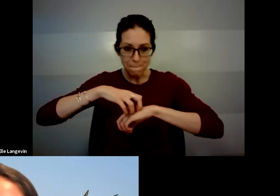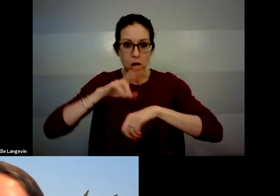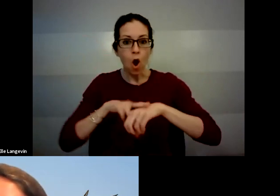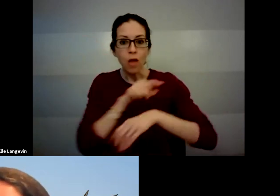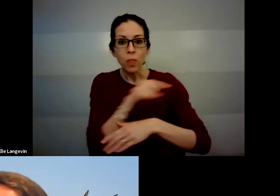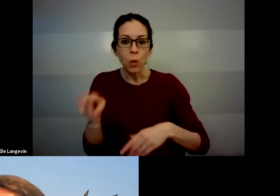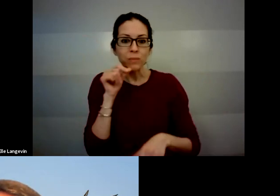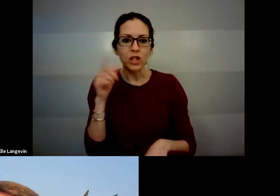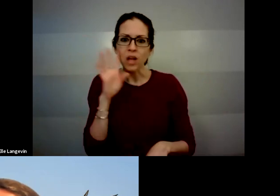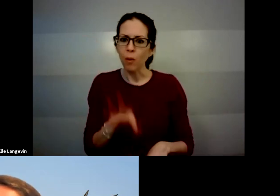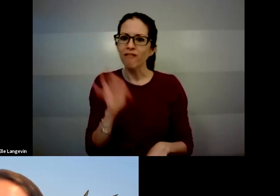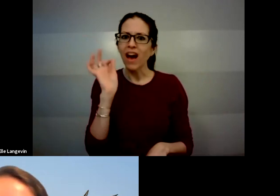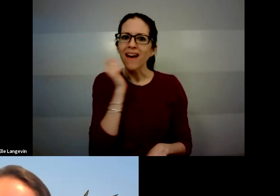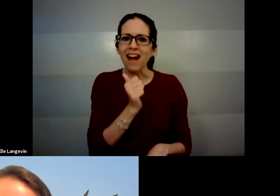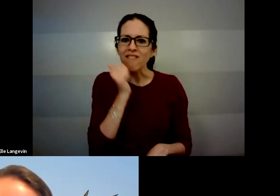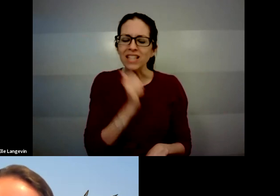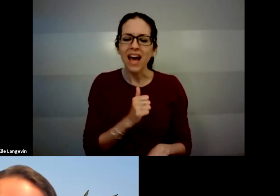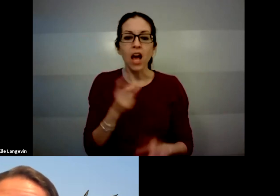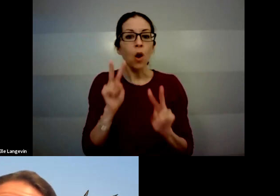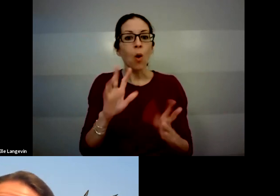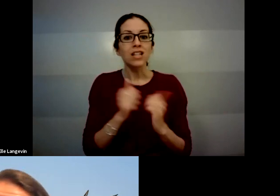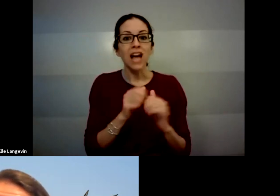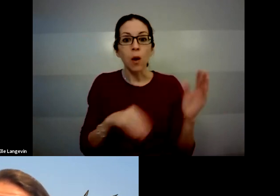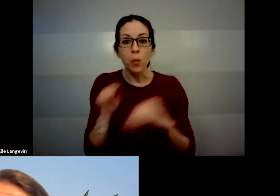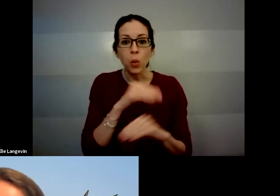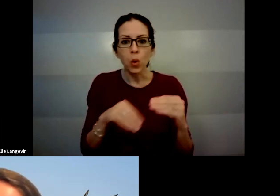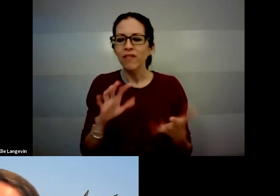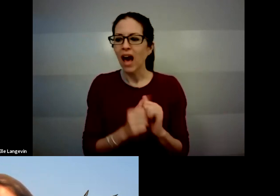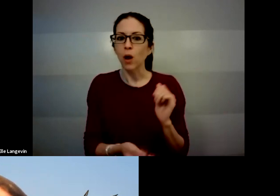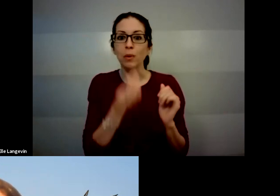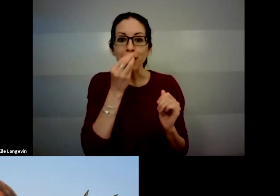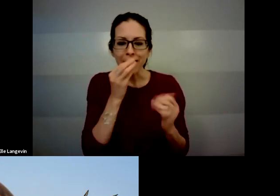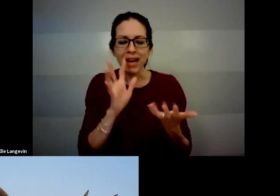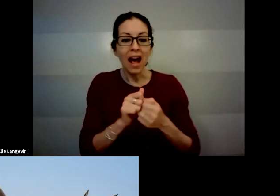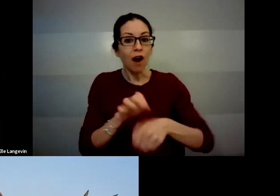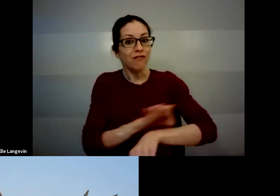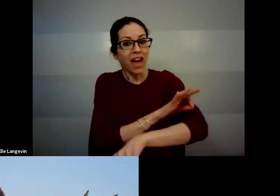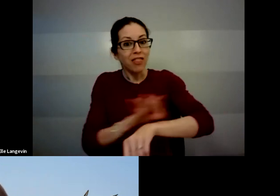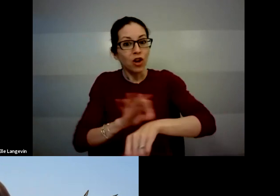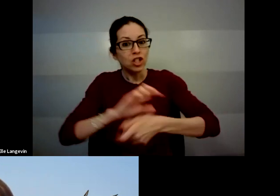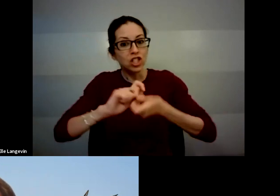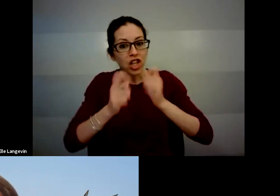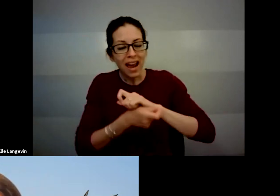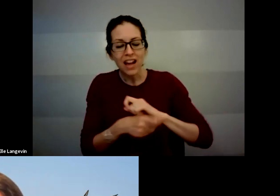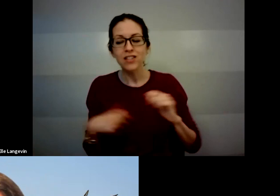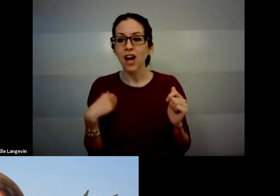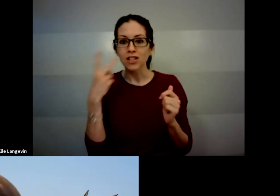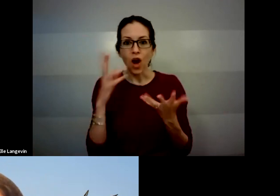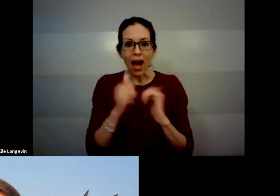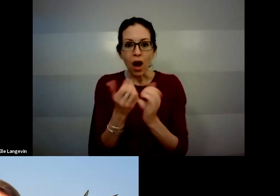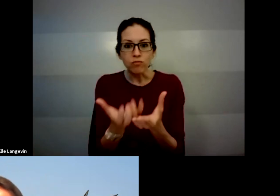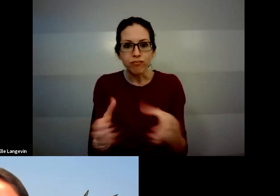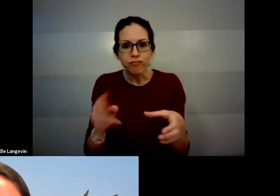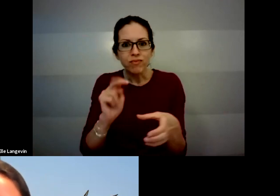after day. I watched how they moved, what they were eating, how they changed plumage over time. We got into the breeding season where they have